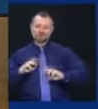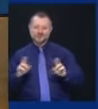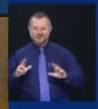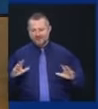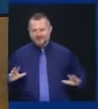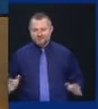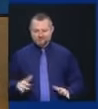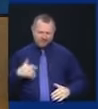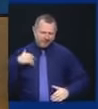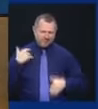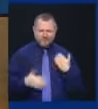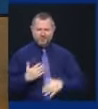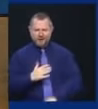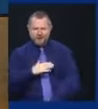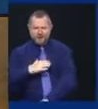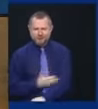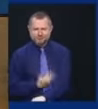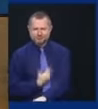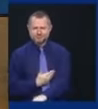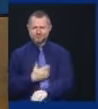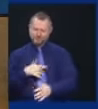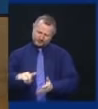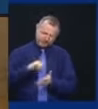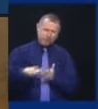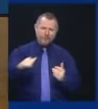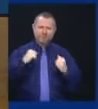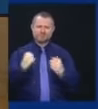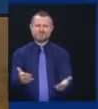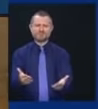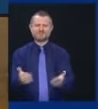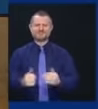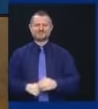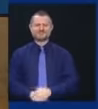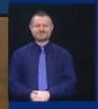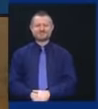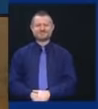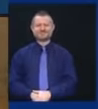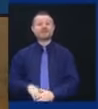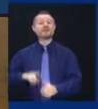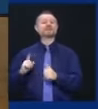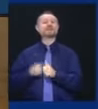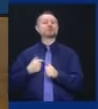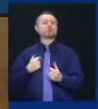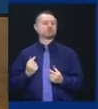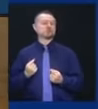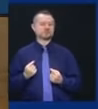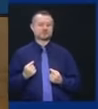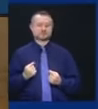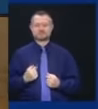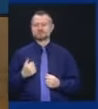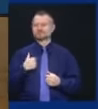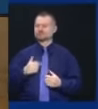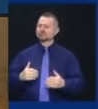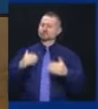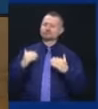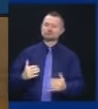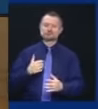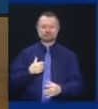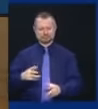and rebirth New York. First thing we have to do is take the